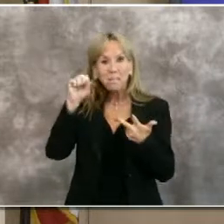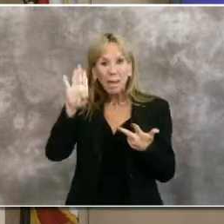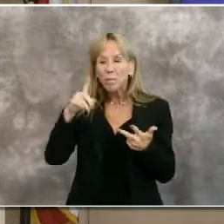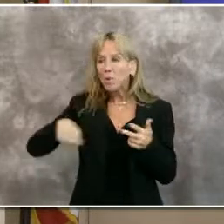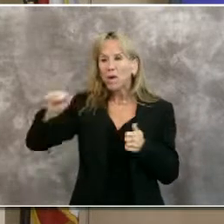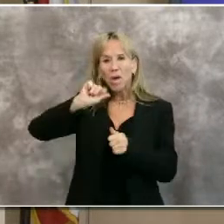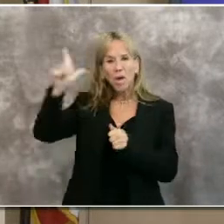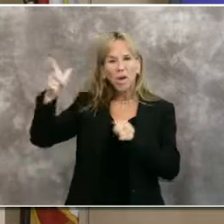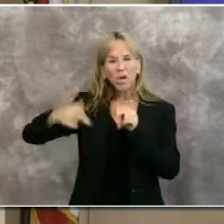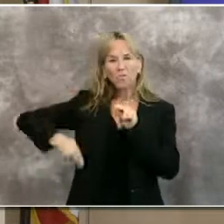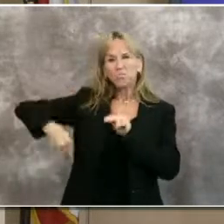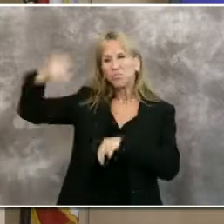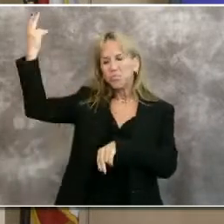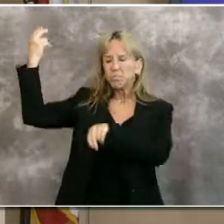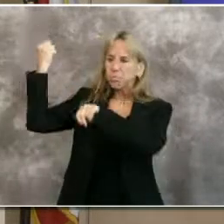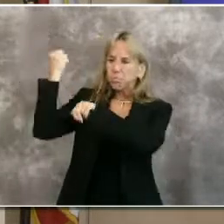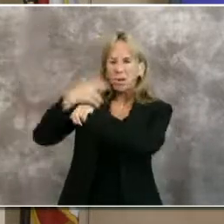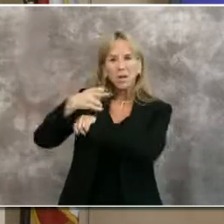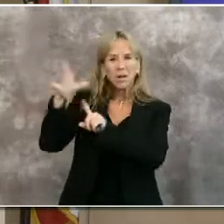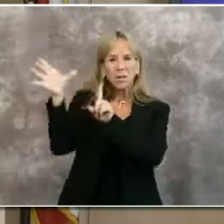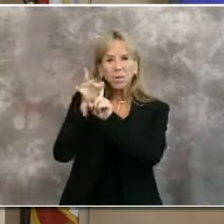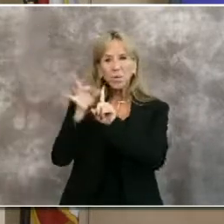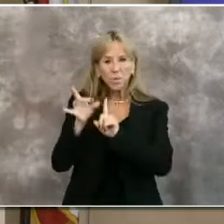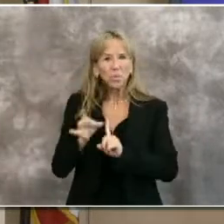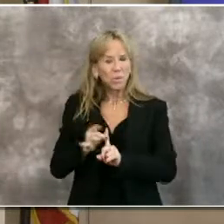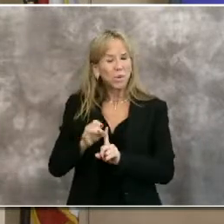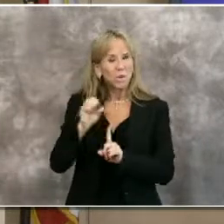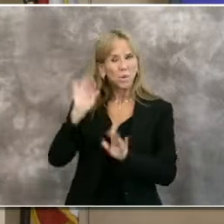do and are being affected